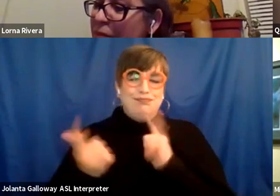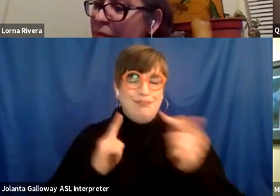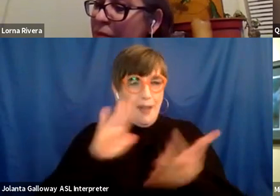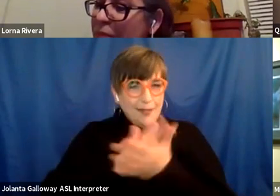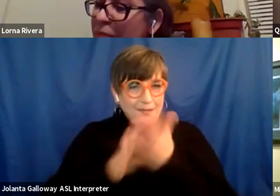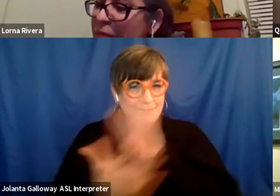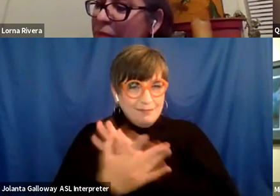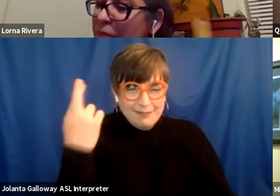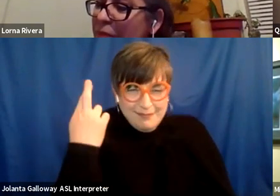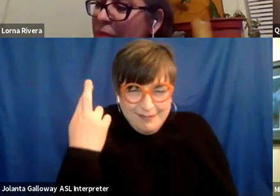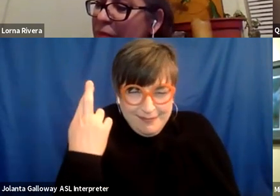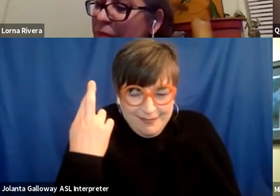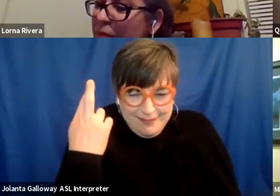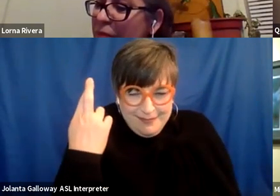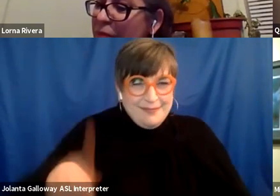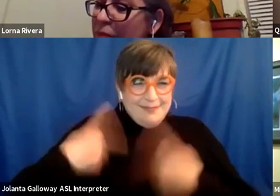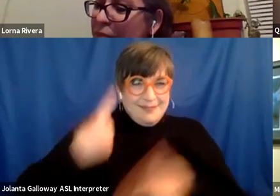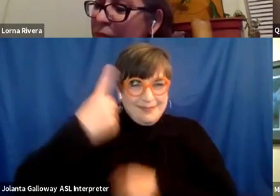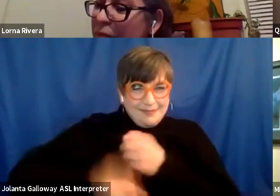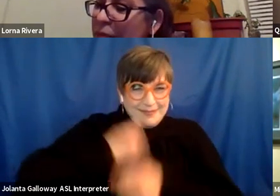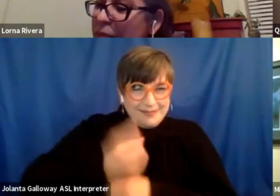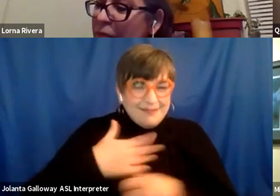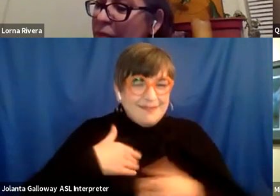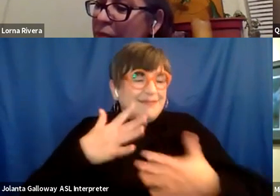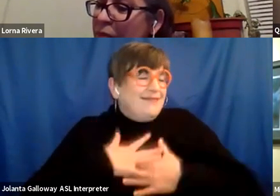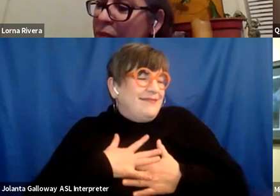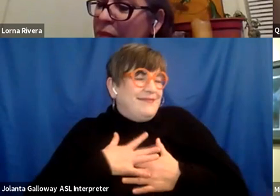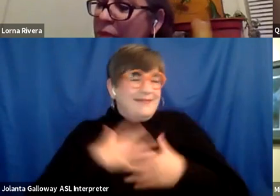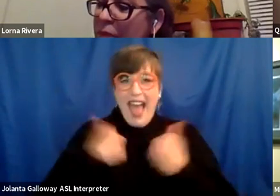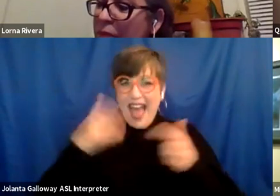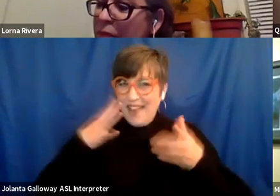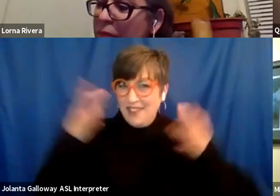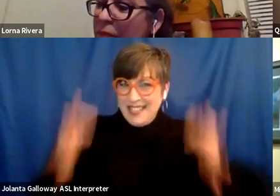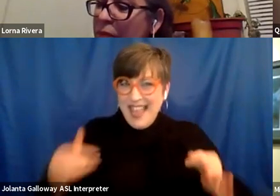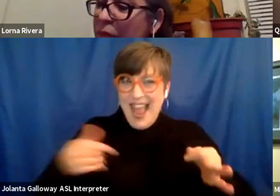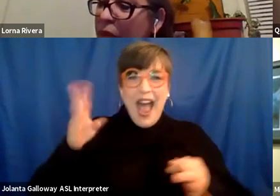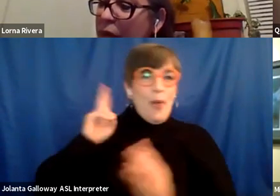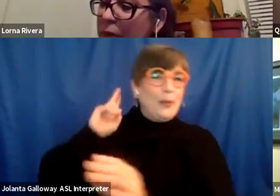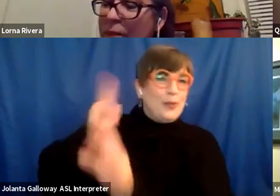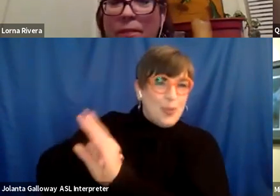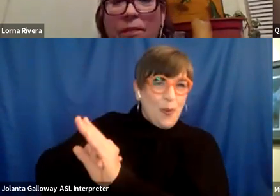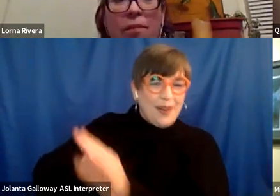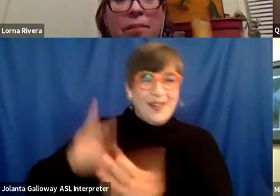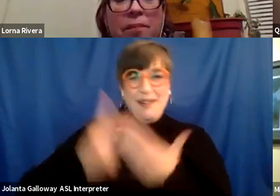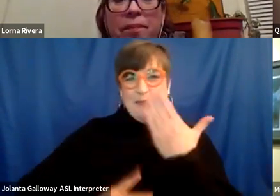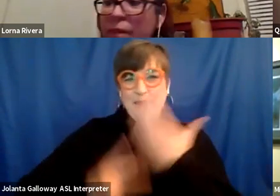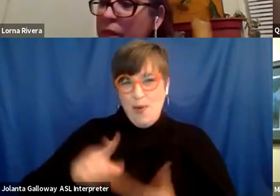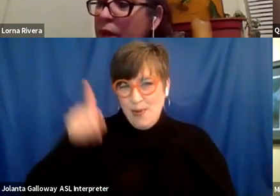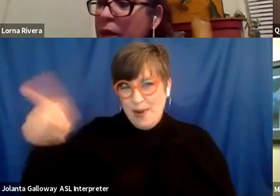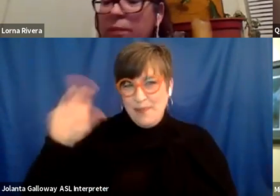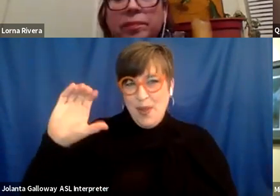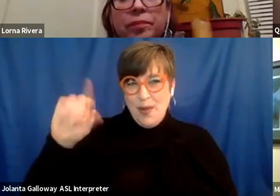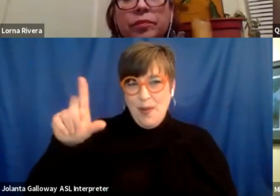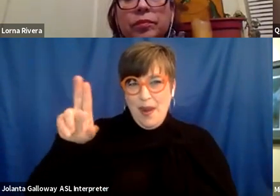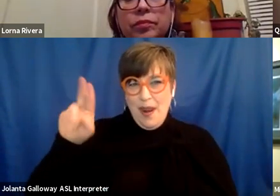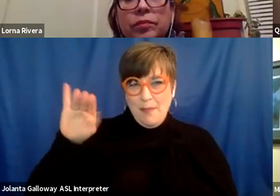of mine over the past year. And I've actually decided that I will be joining a program at Columbia called